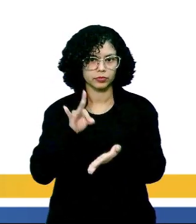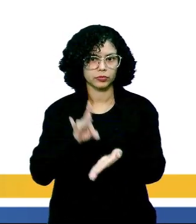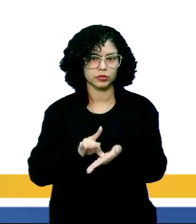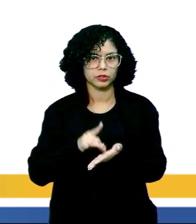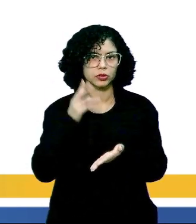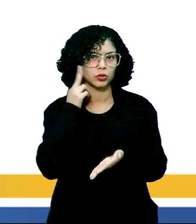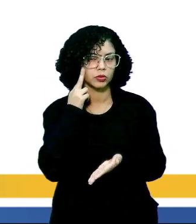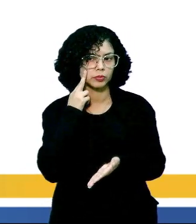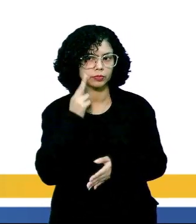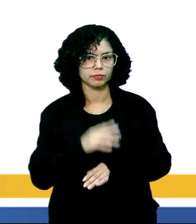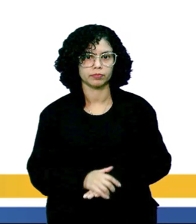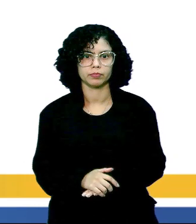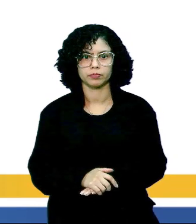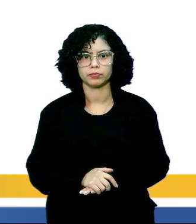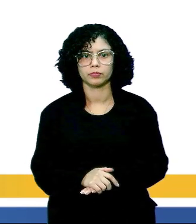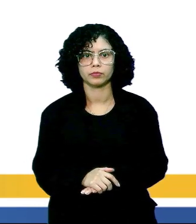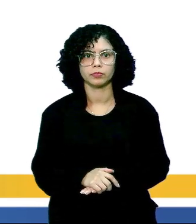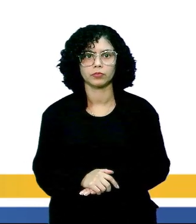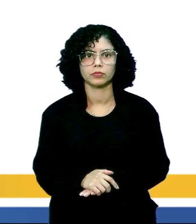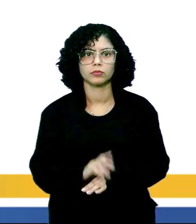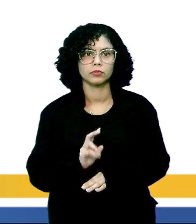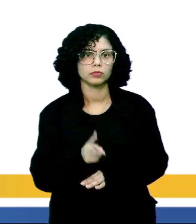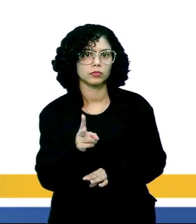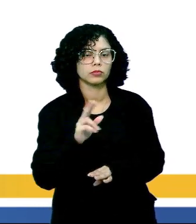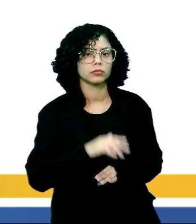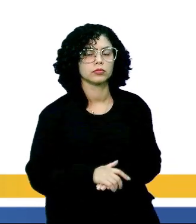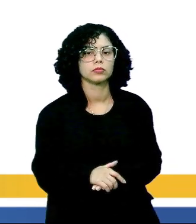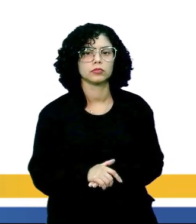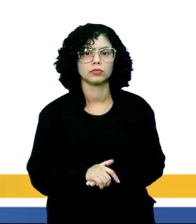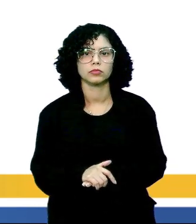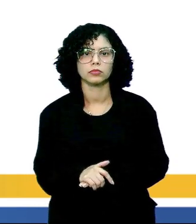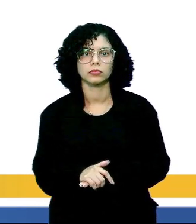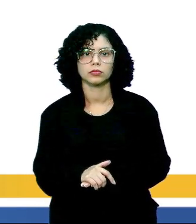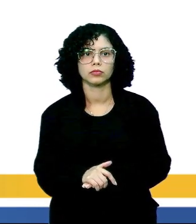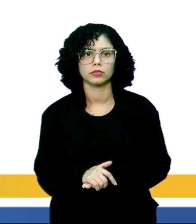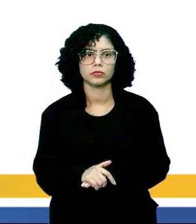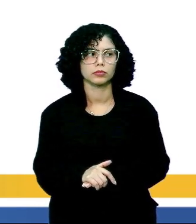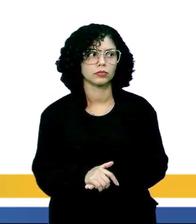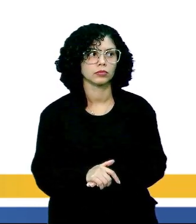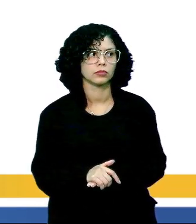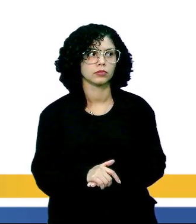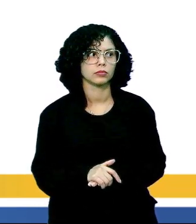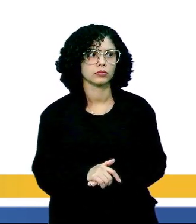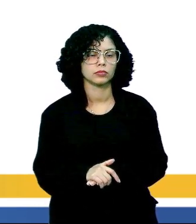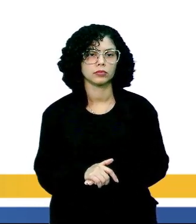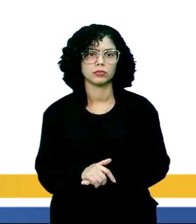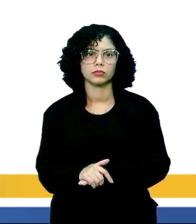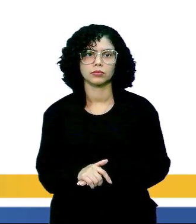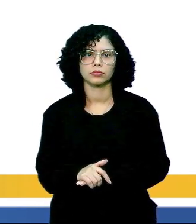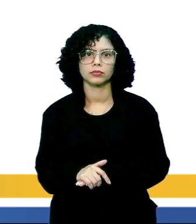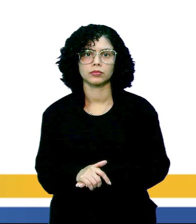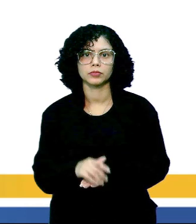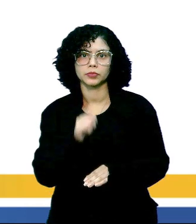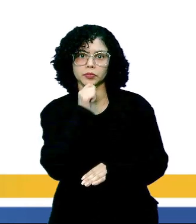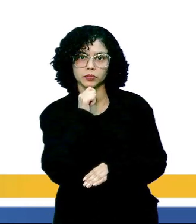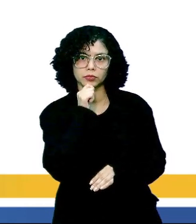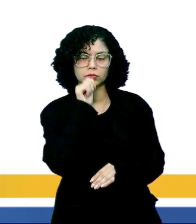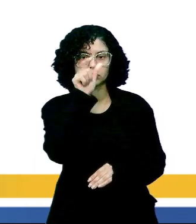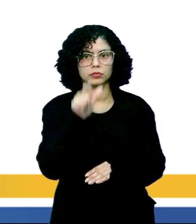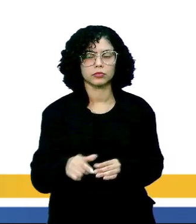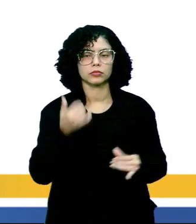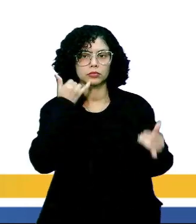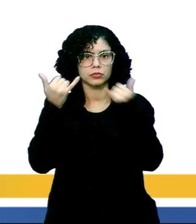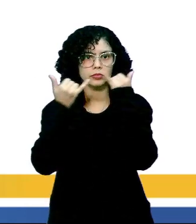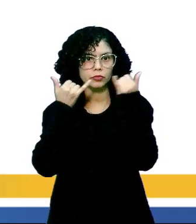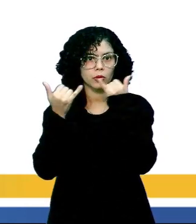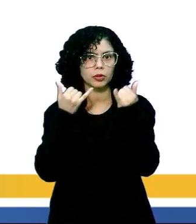normal behavior. Continuando aí o texto no livro, I understand that